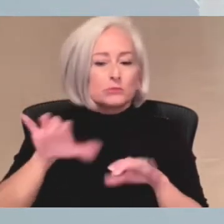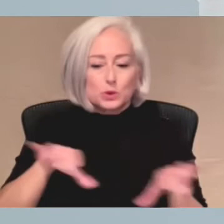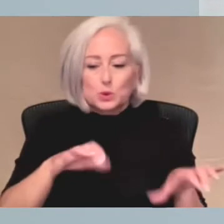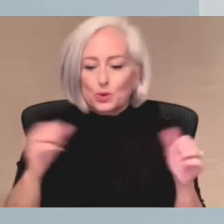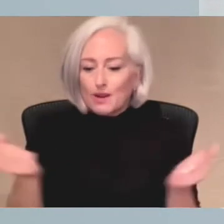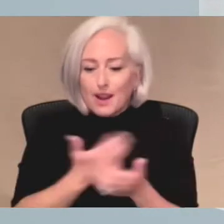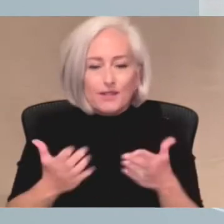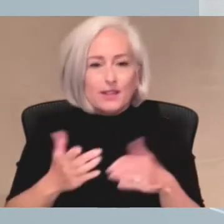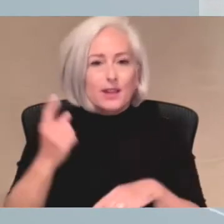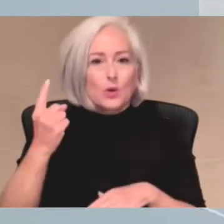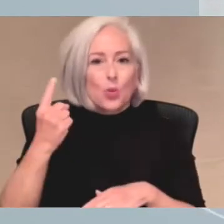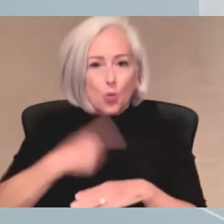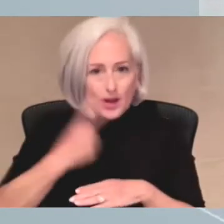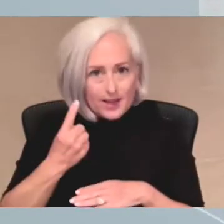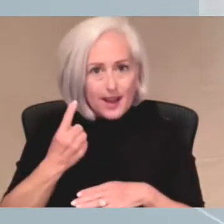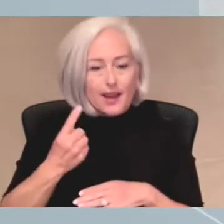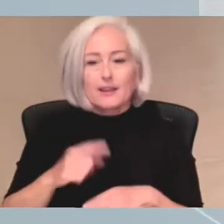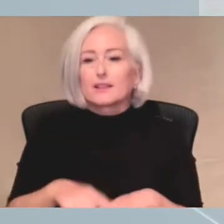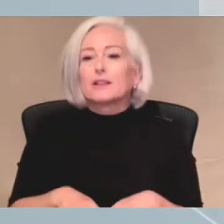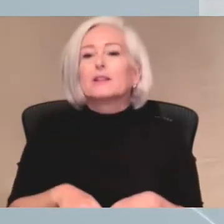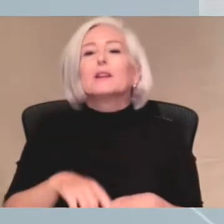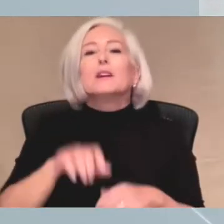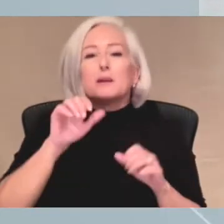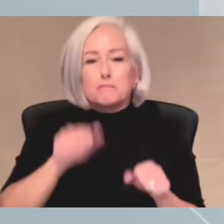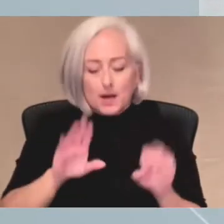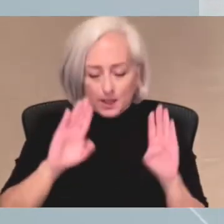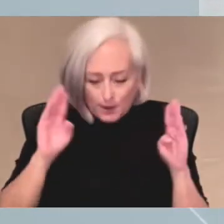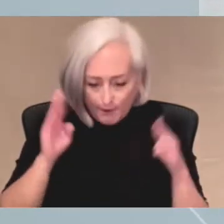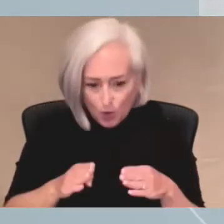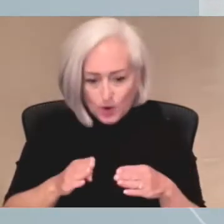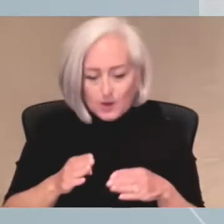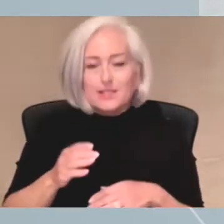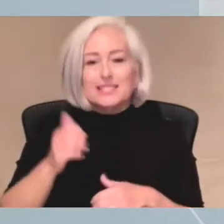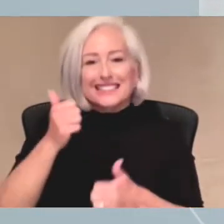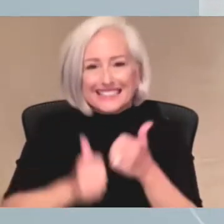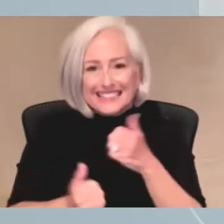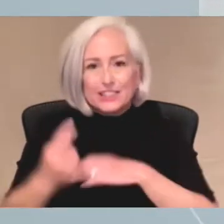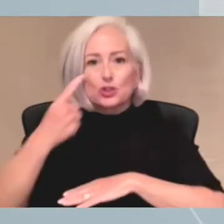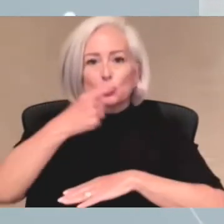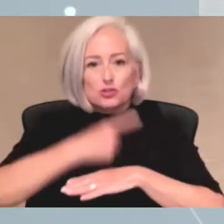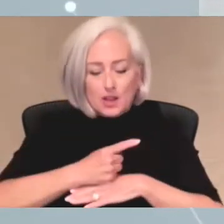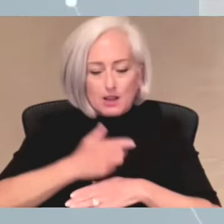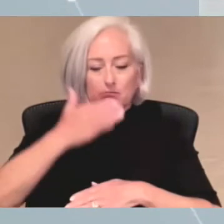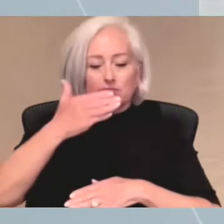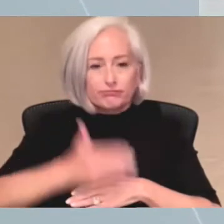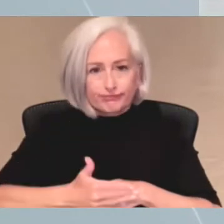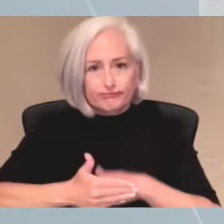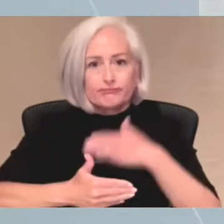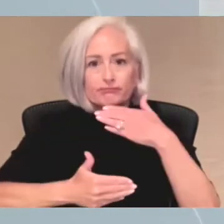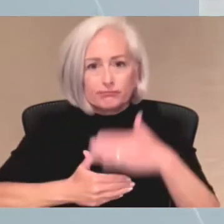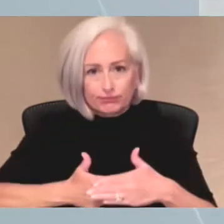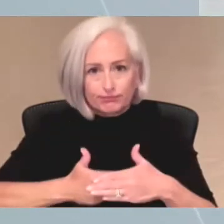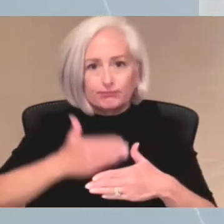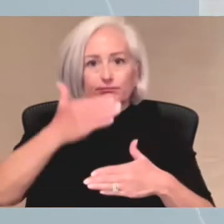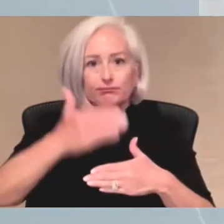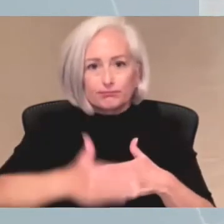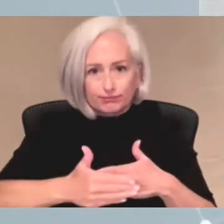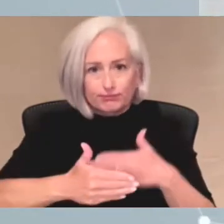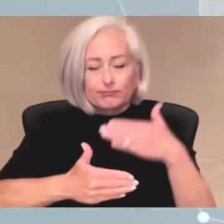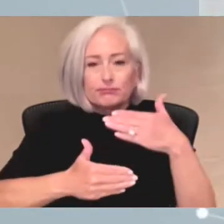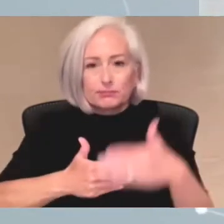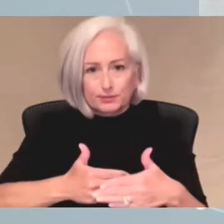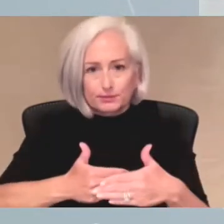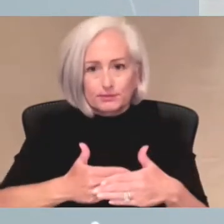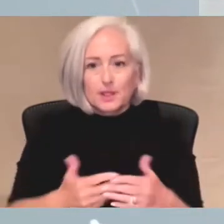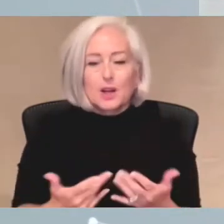to do this, then we're going to do this, just day by day, step by step. And I think we're at a point right now in medicine where one should